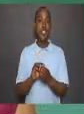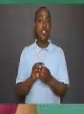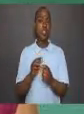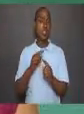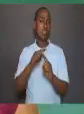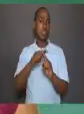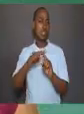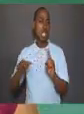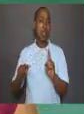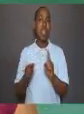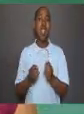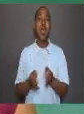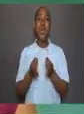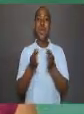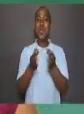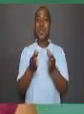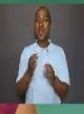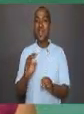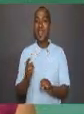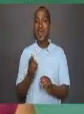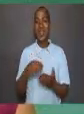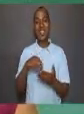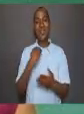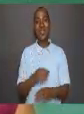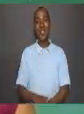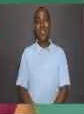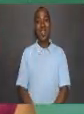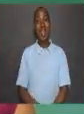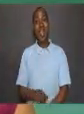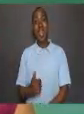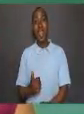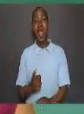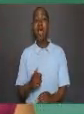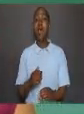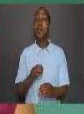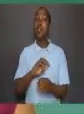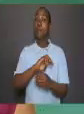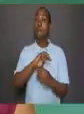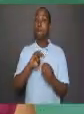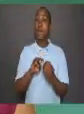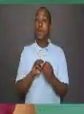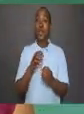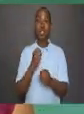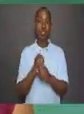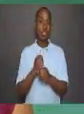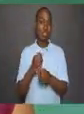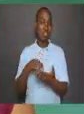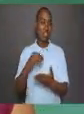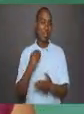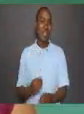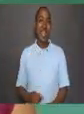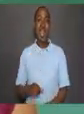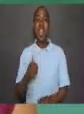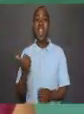semi-permeable, and we discussed the functions of the membrane. We